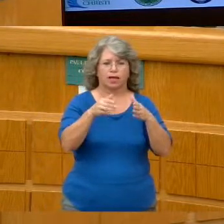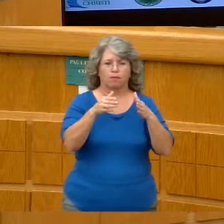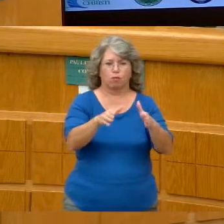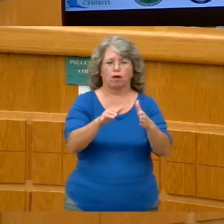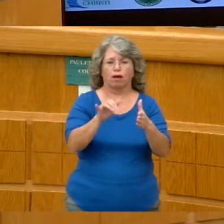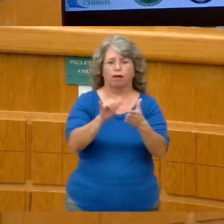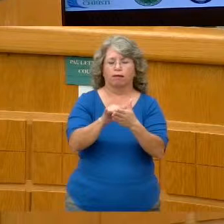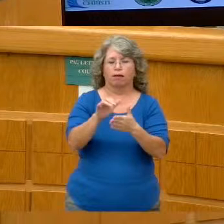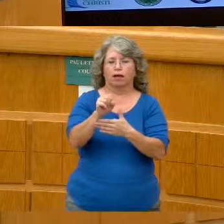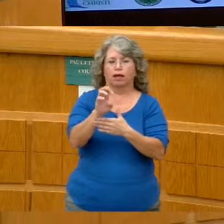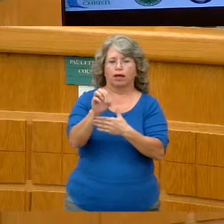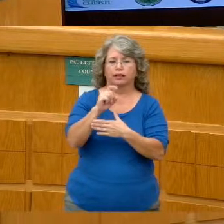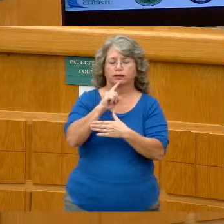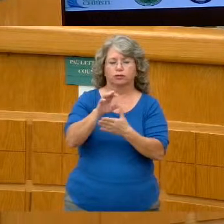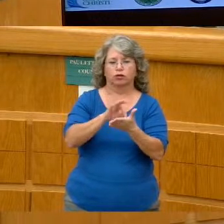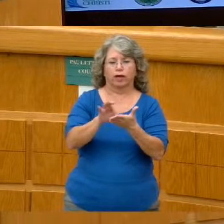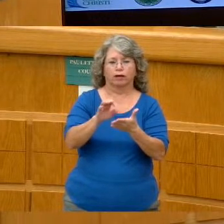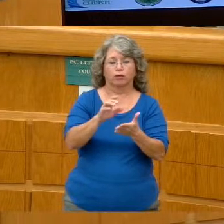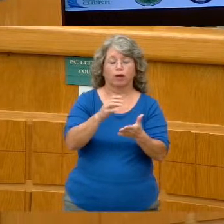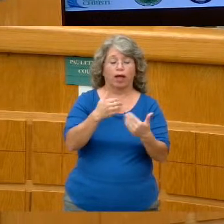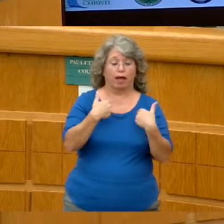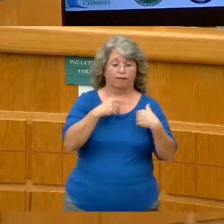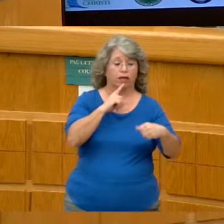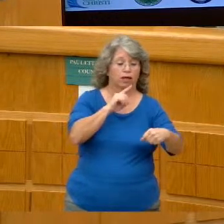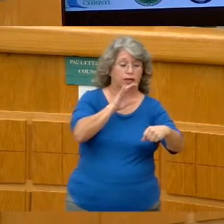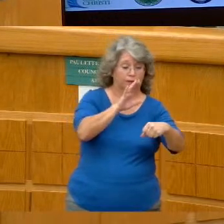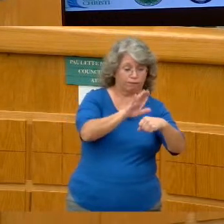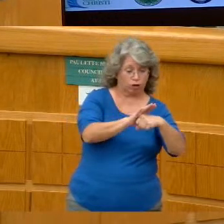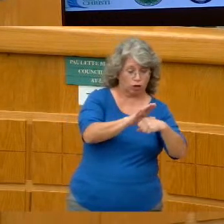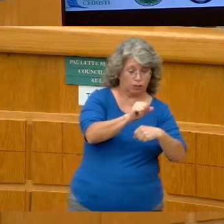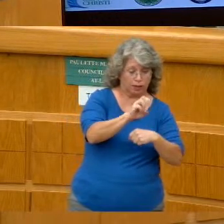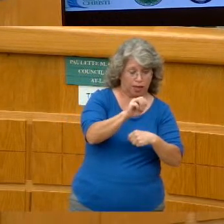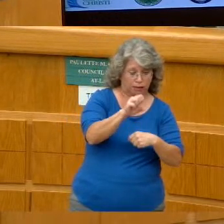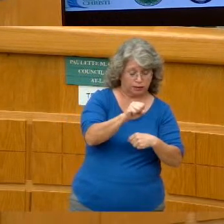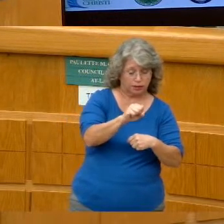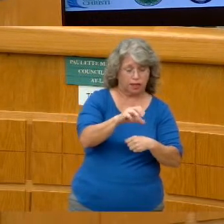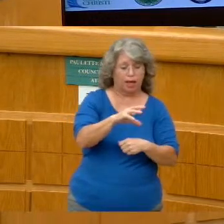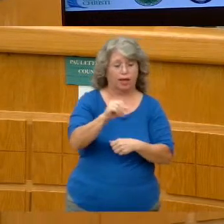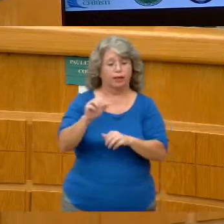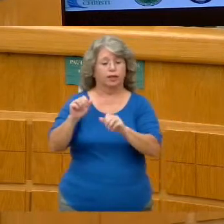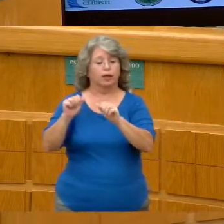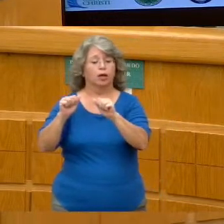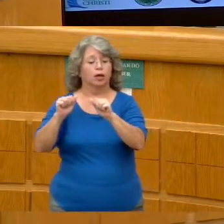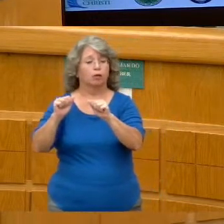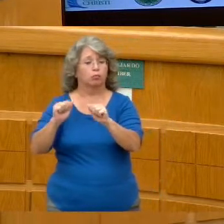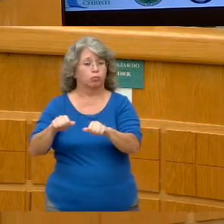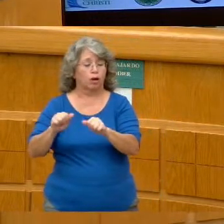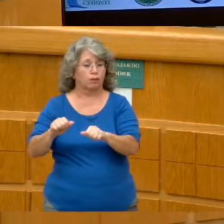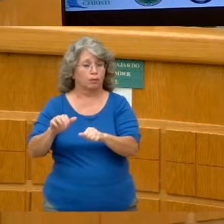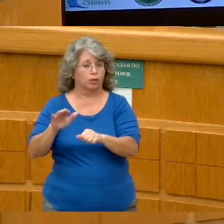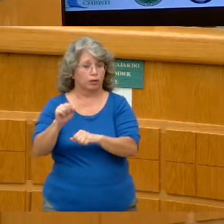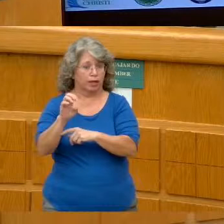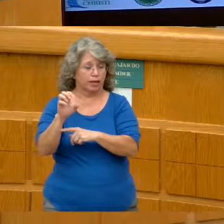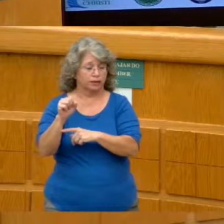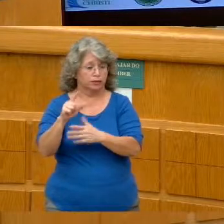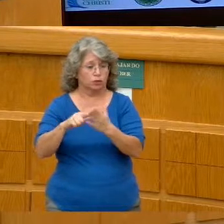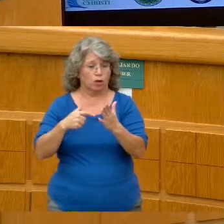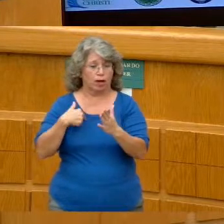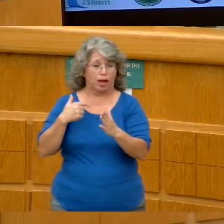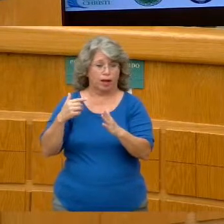And so there's confirmed cases and there's probable cases. What I'm presenting are the